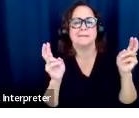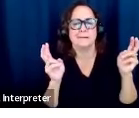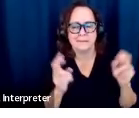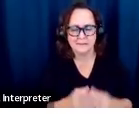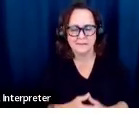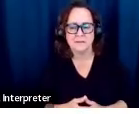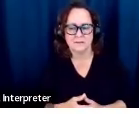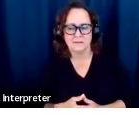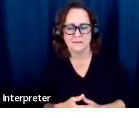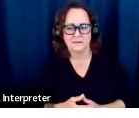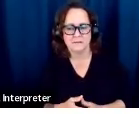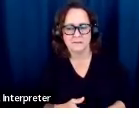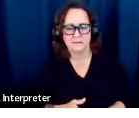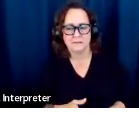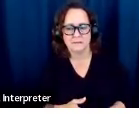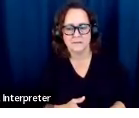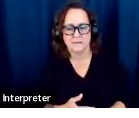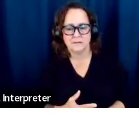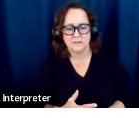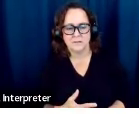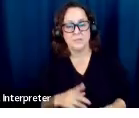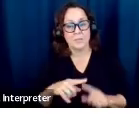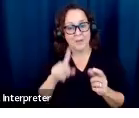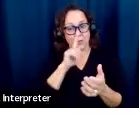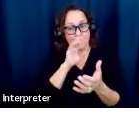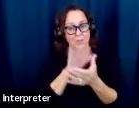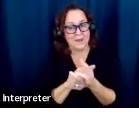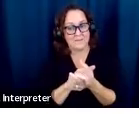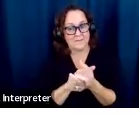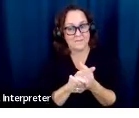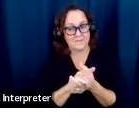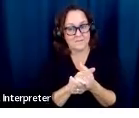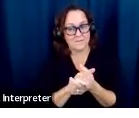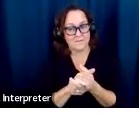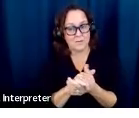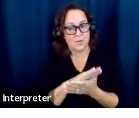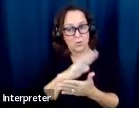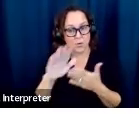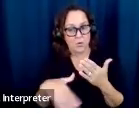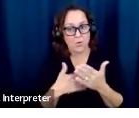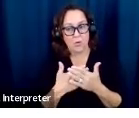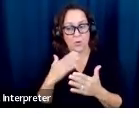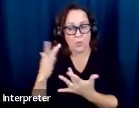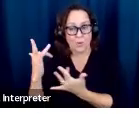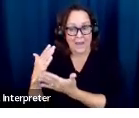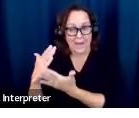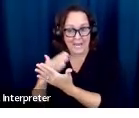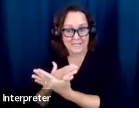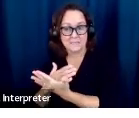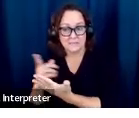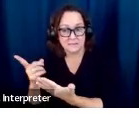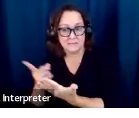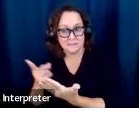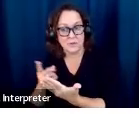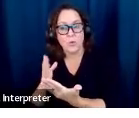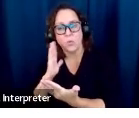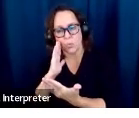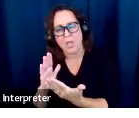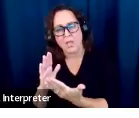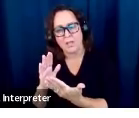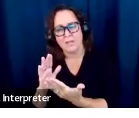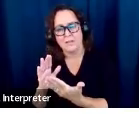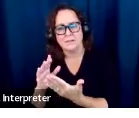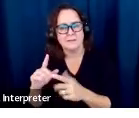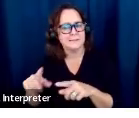But we believe that, you know, all the people on the wait list will go through the same level of